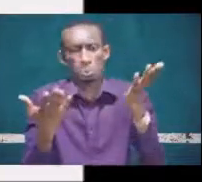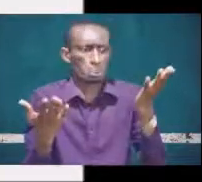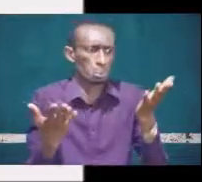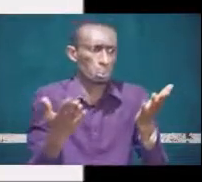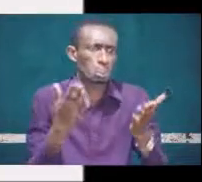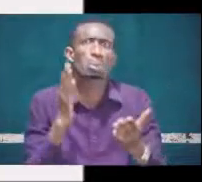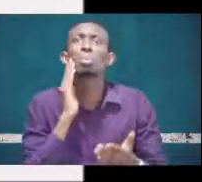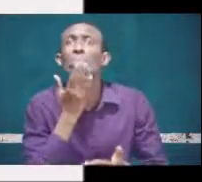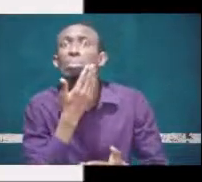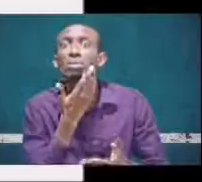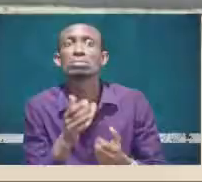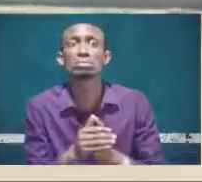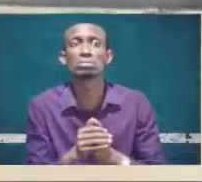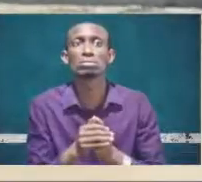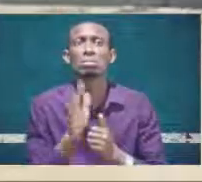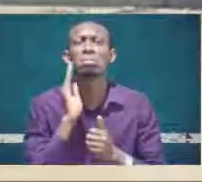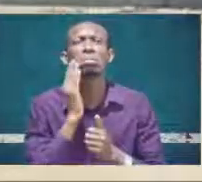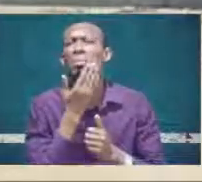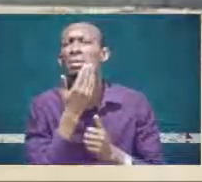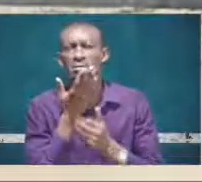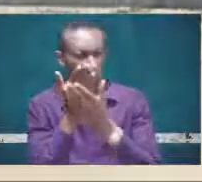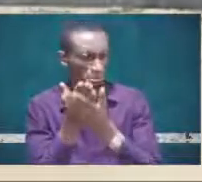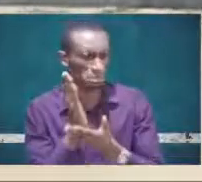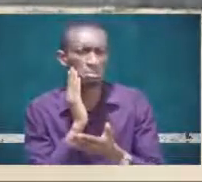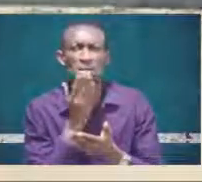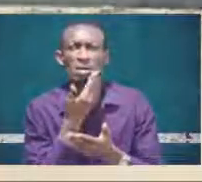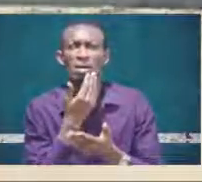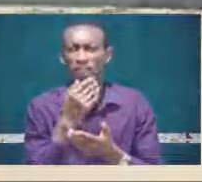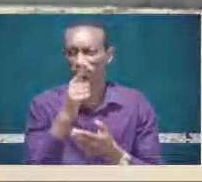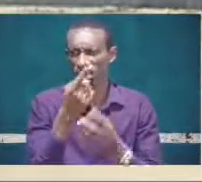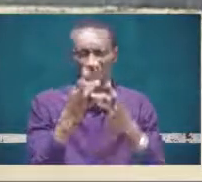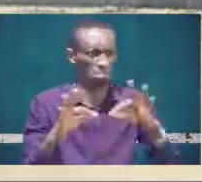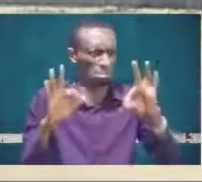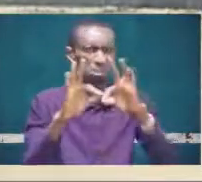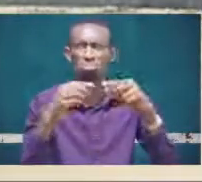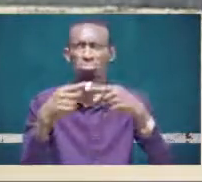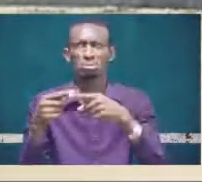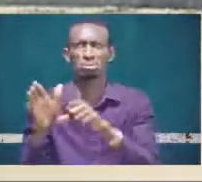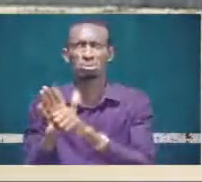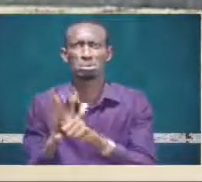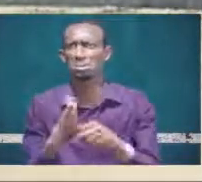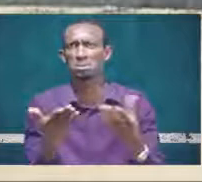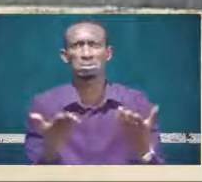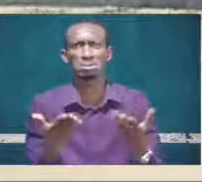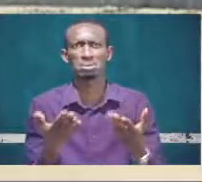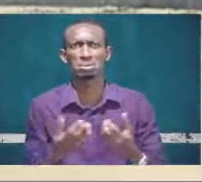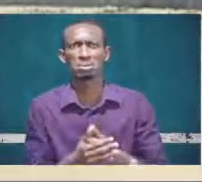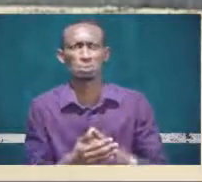demand water for drinking. You may demand